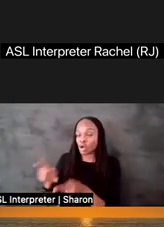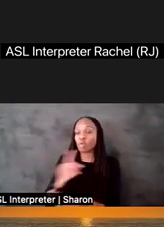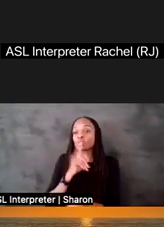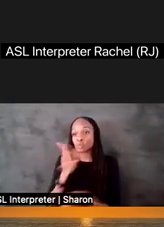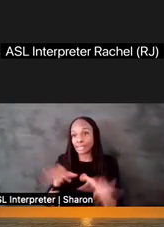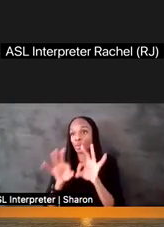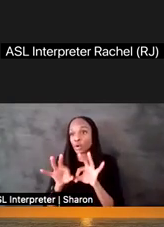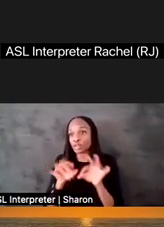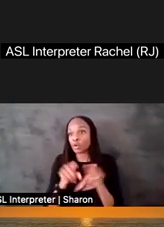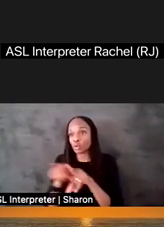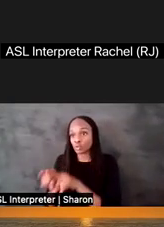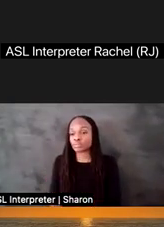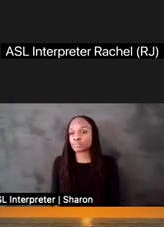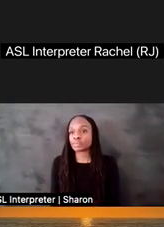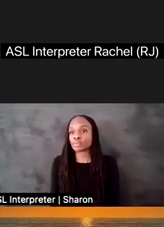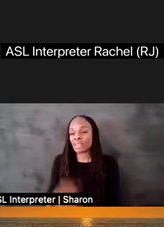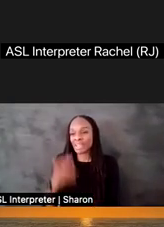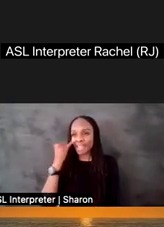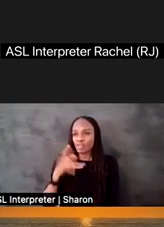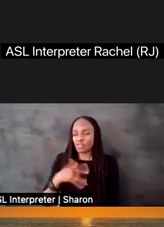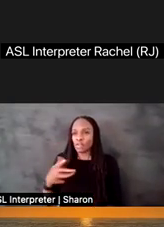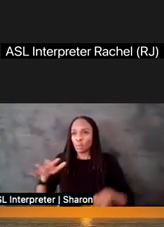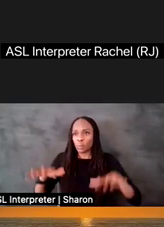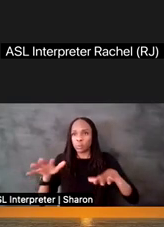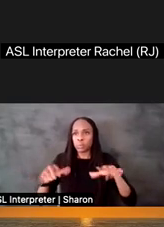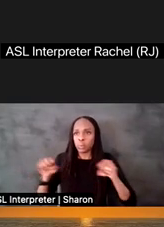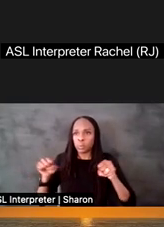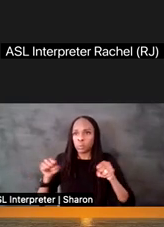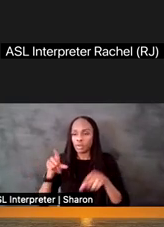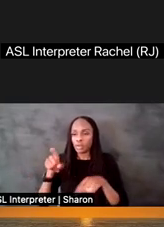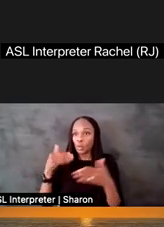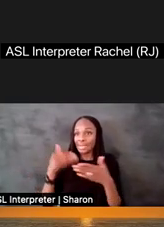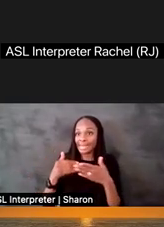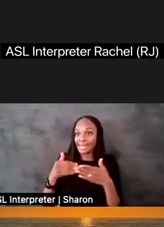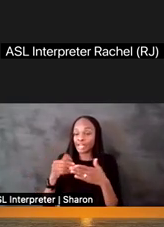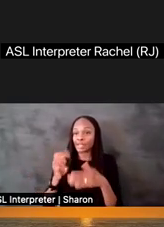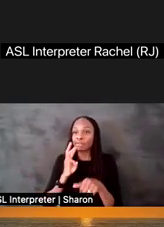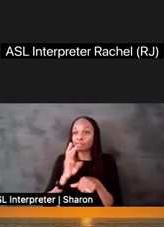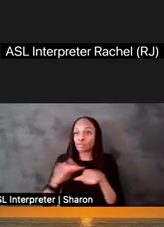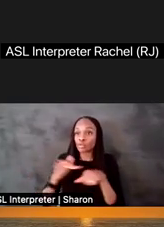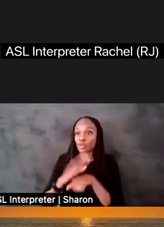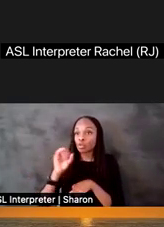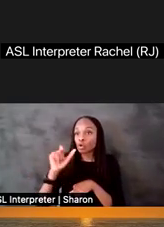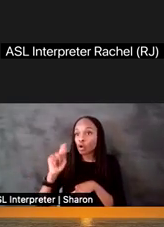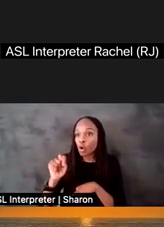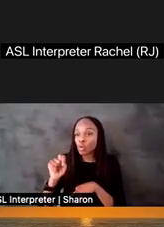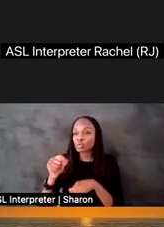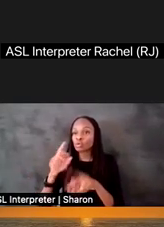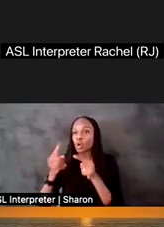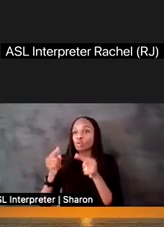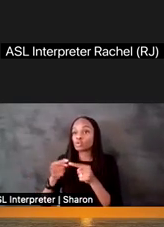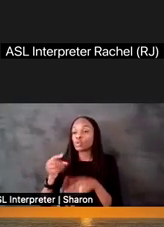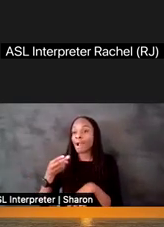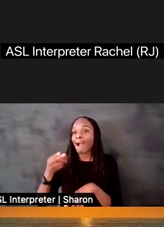important as well. If you feel shaking and you're near the coast, getting to higher ground, so knowing where